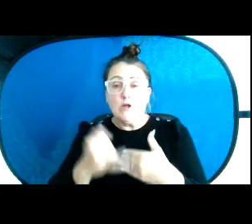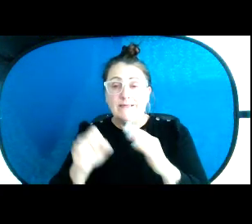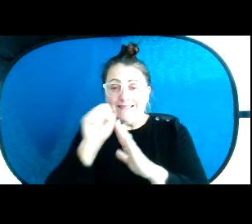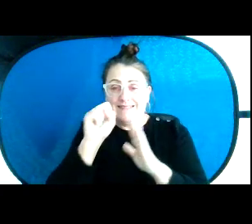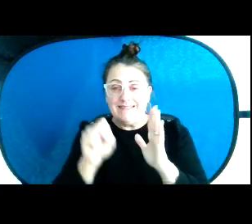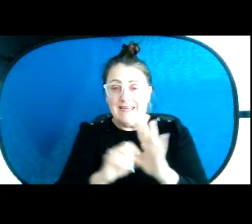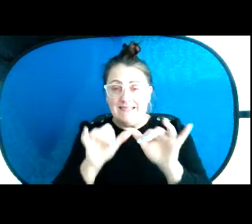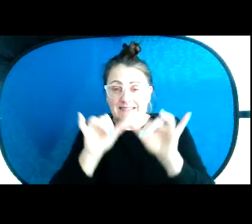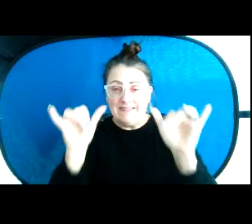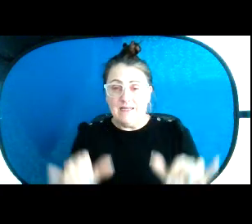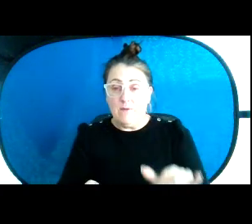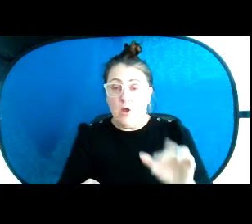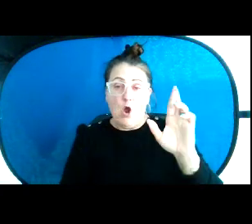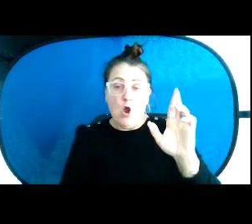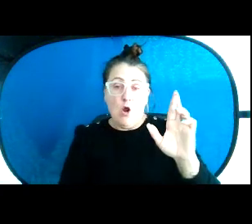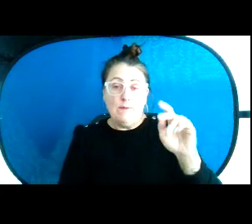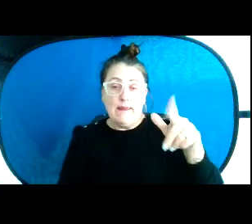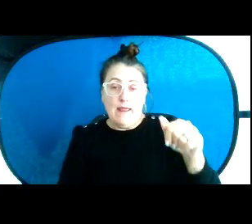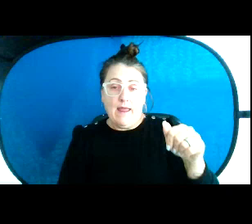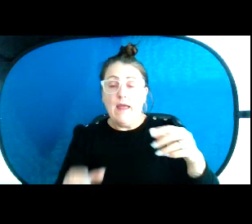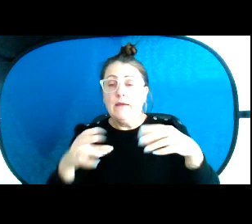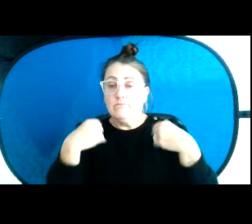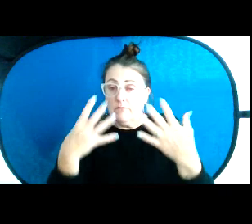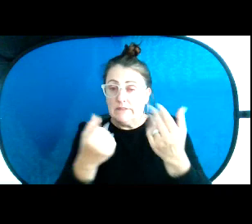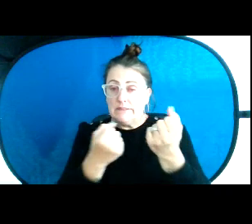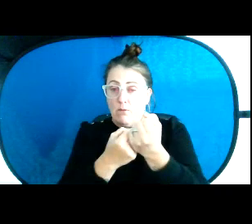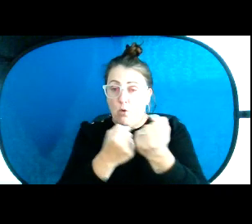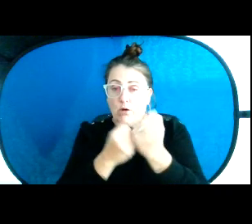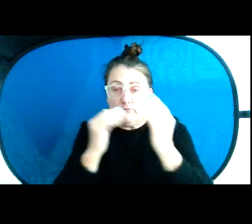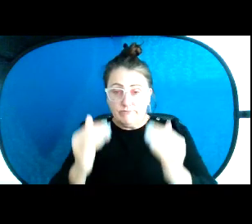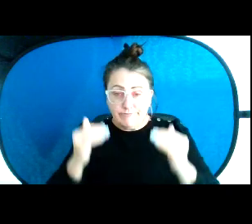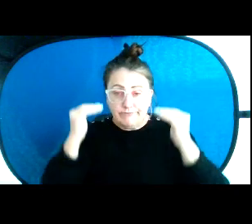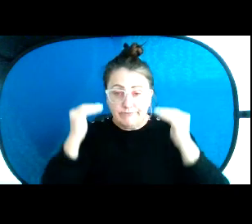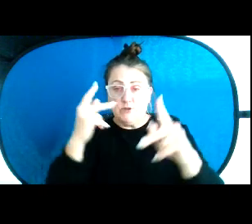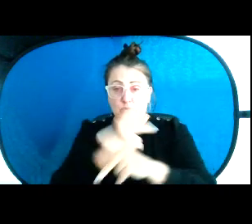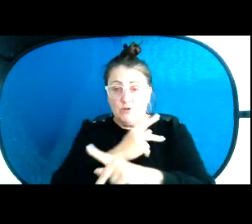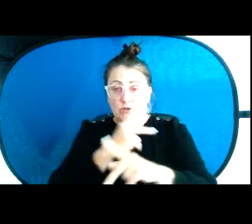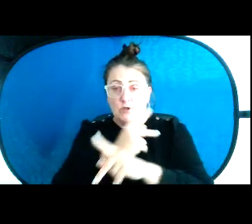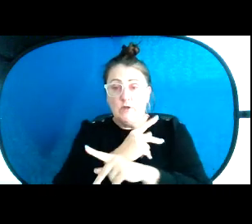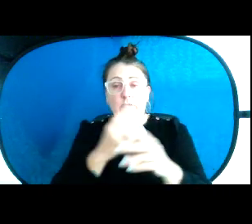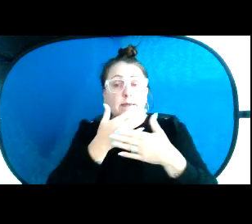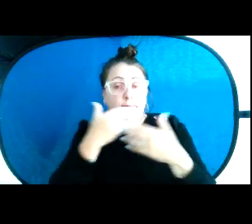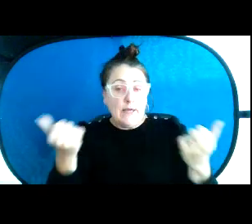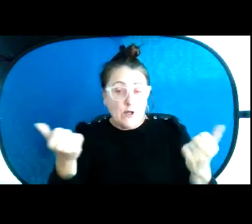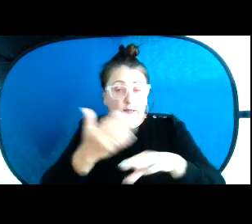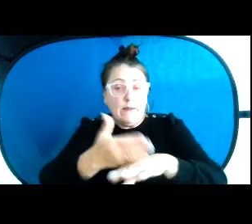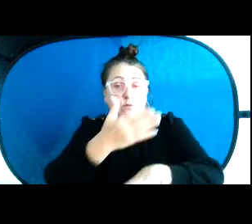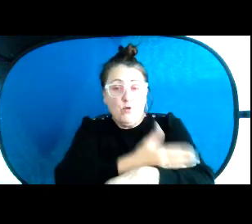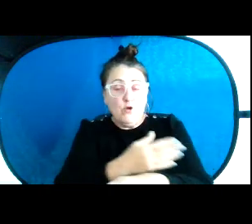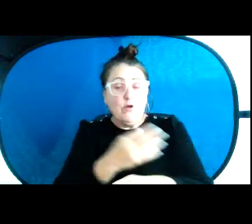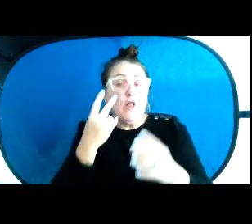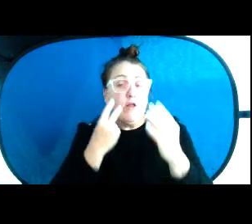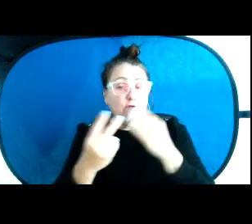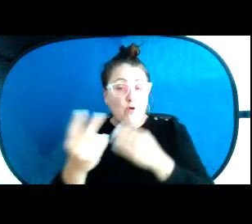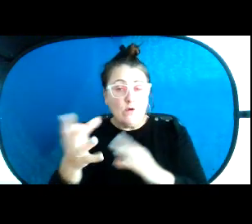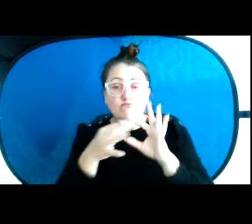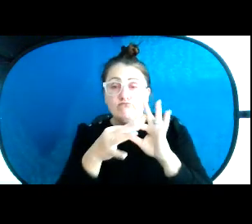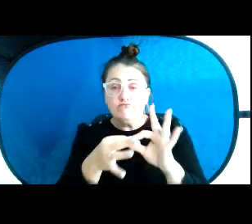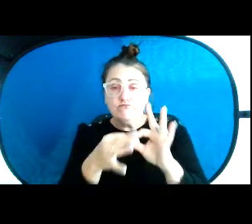The RTPAs wish to express support for advancing strategies that can enhance transit services and look forward to continuing engagement with